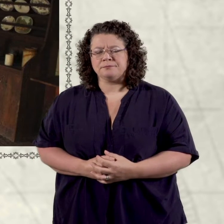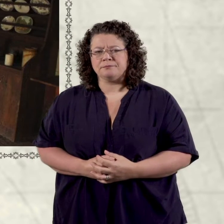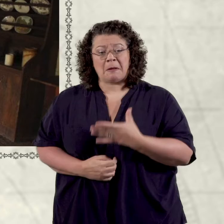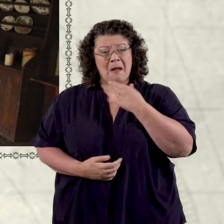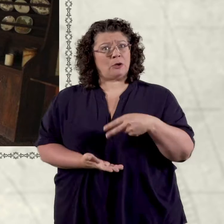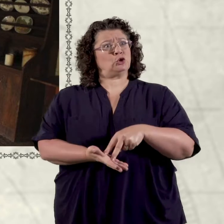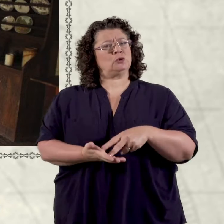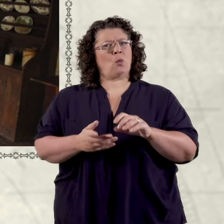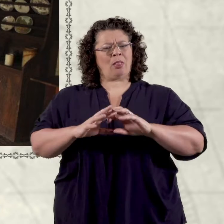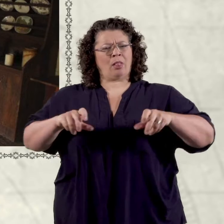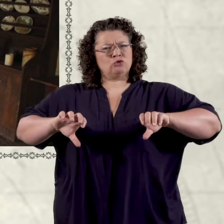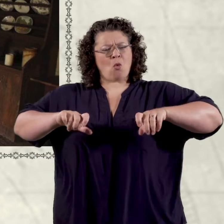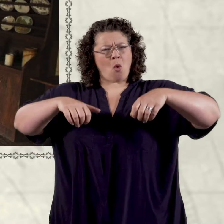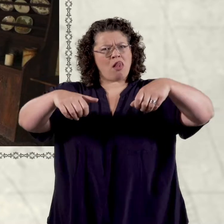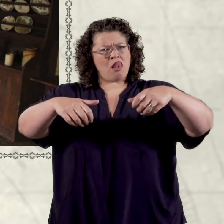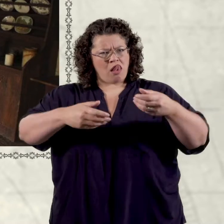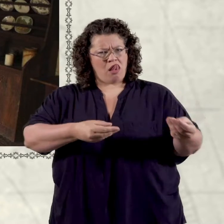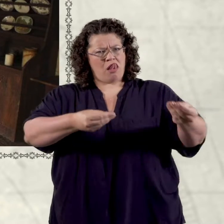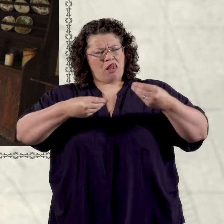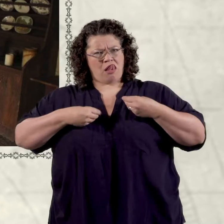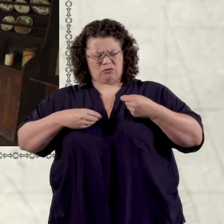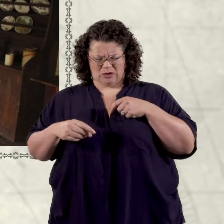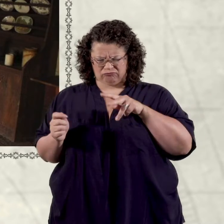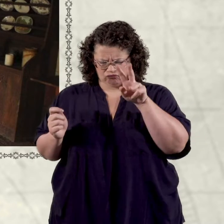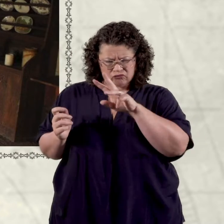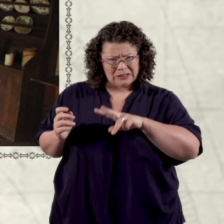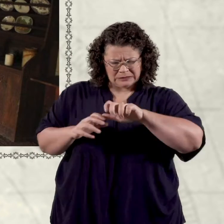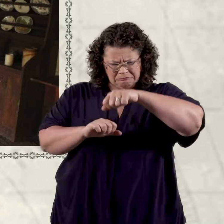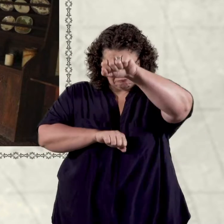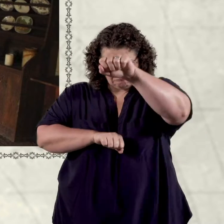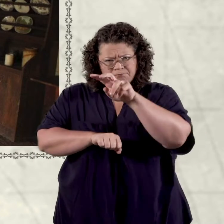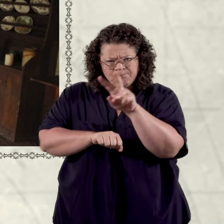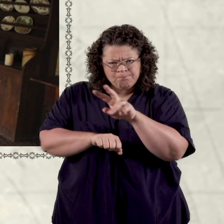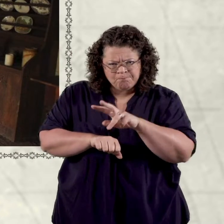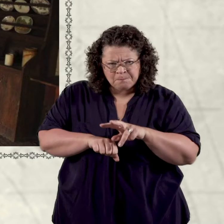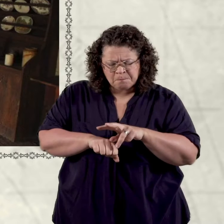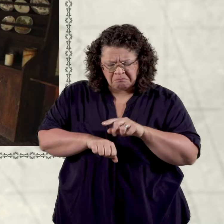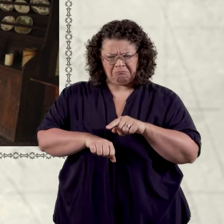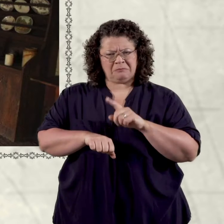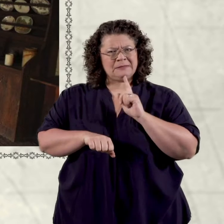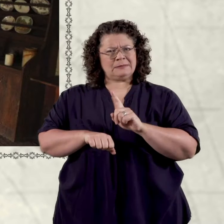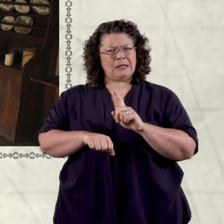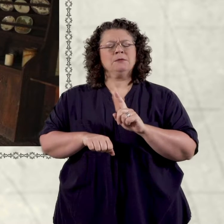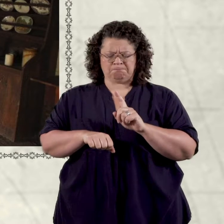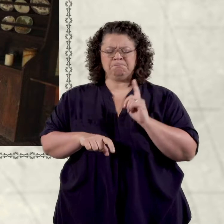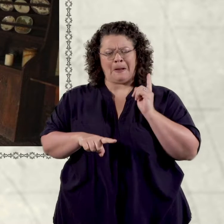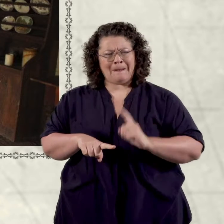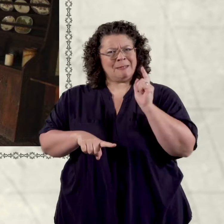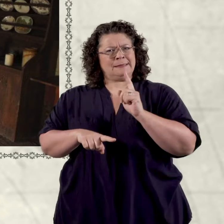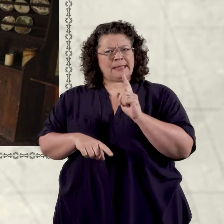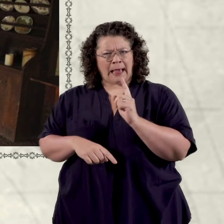A man stood there with a scroll. Well, I read the scroll, and it